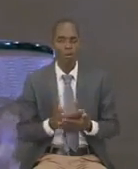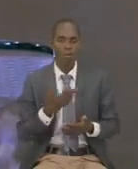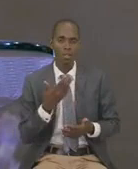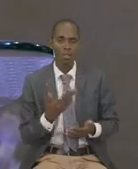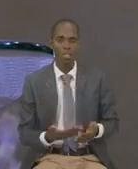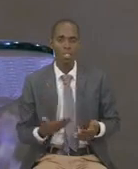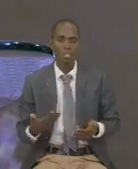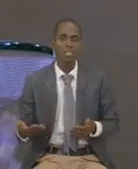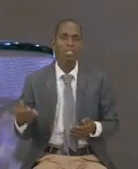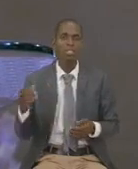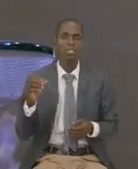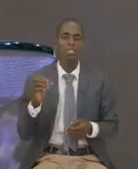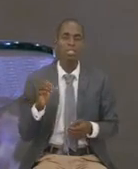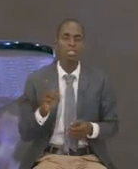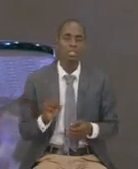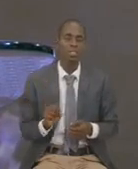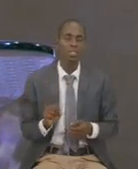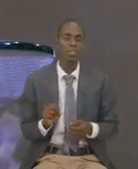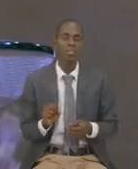all